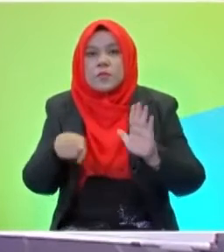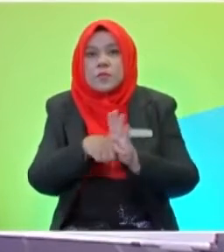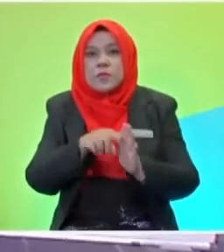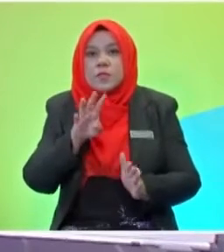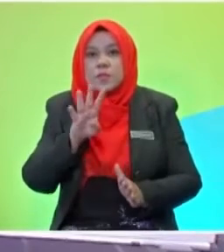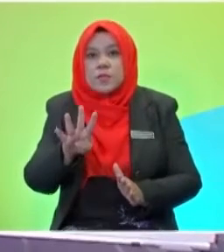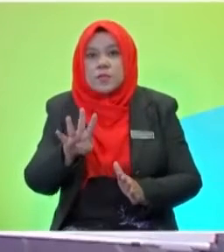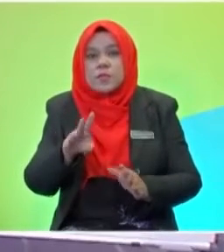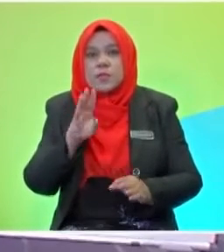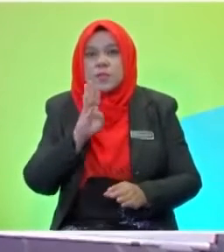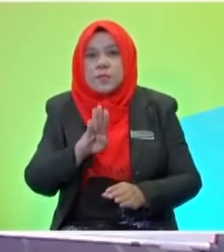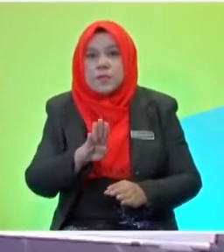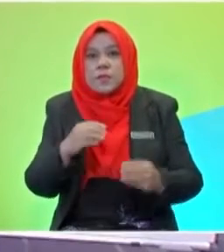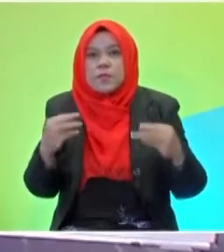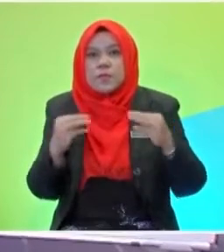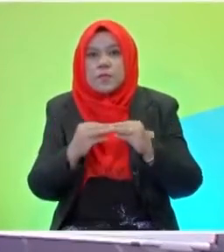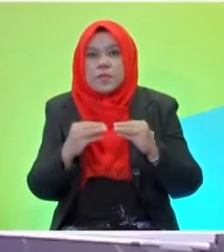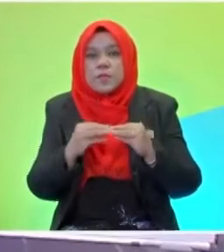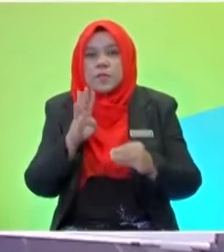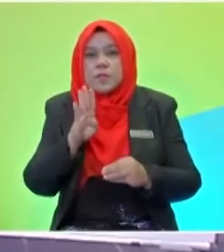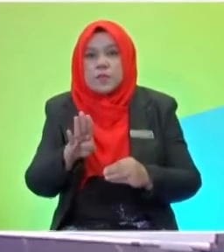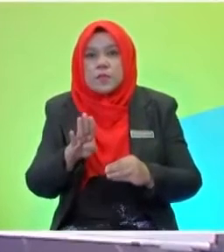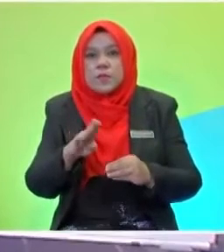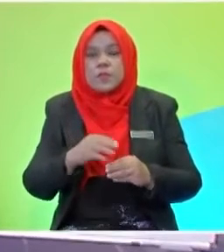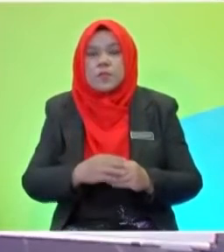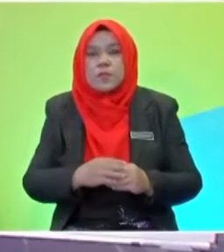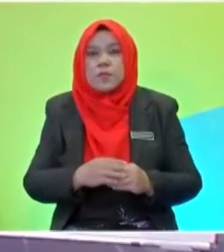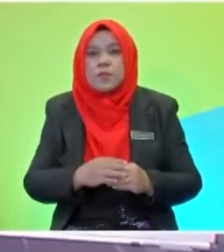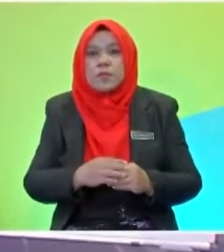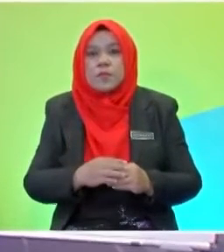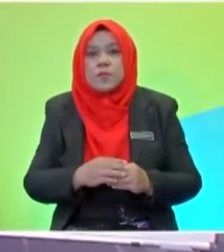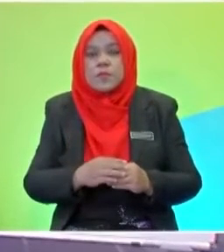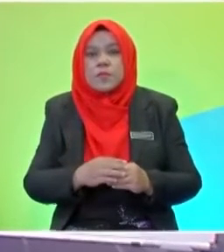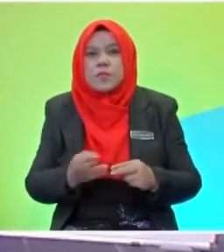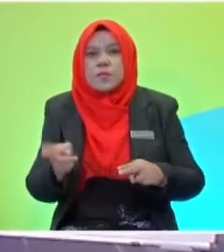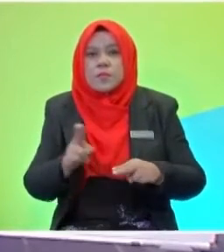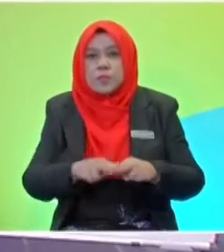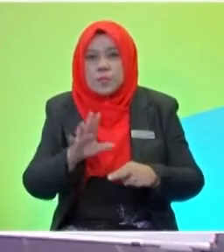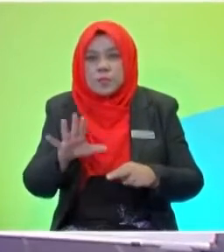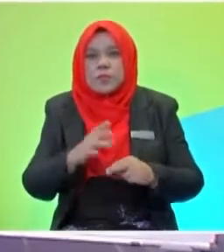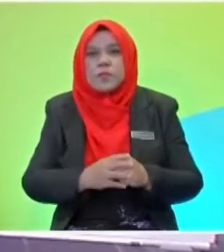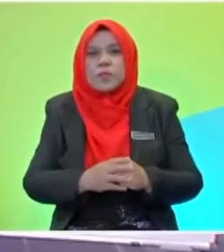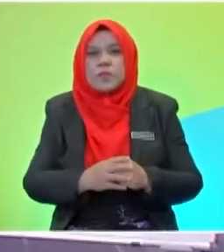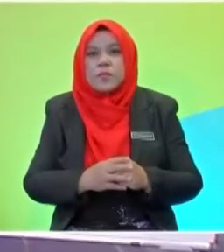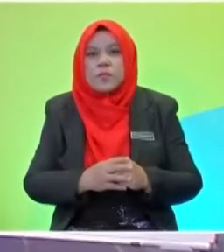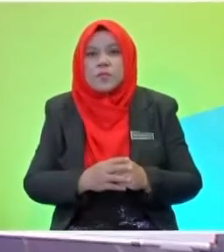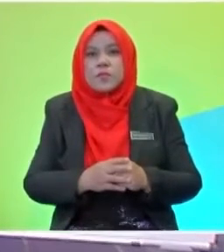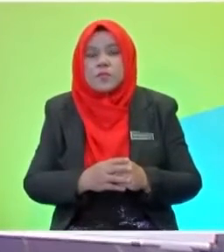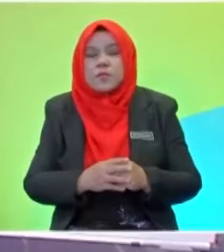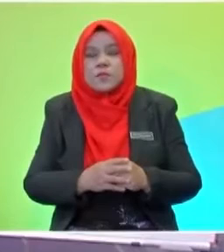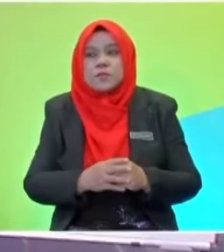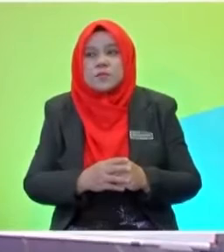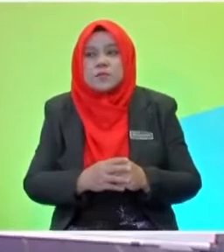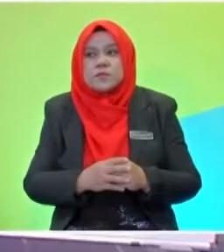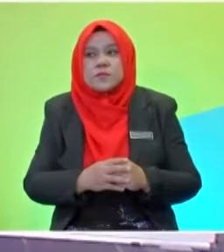B is equivalent to 9 minus 4 is 5. Let's check the answer, whether the 5 is correct or not. Okay. Okay, can we